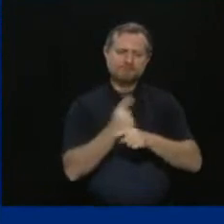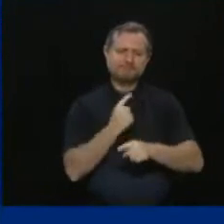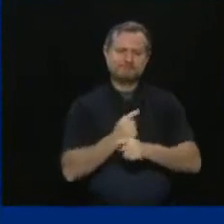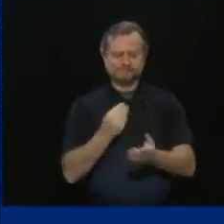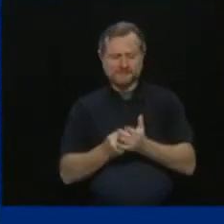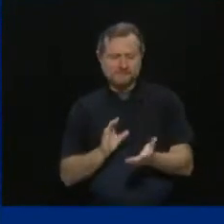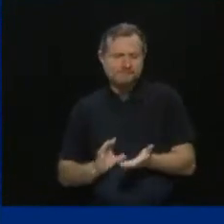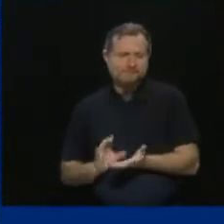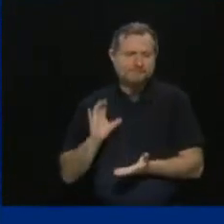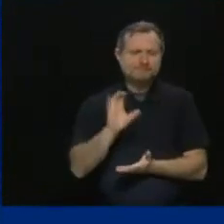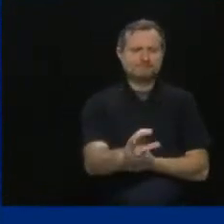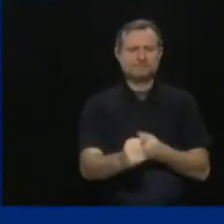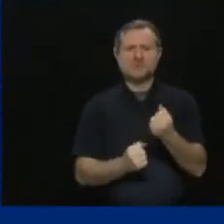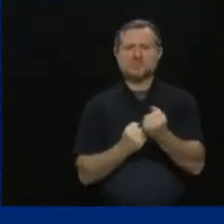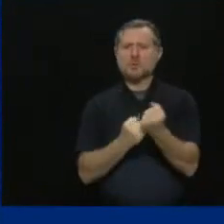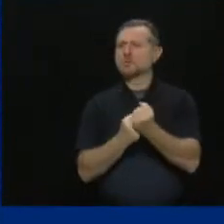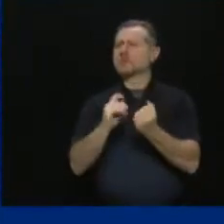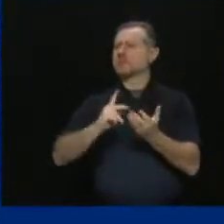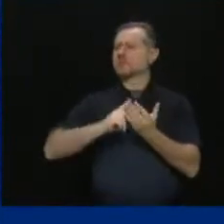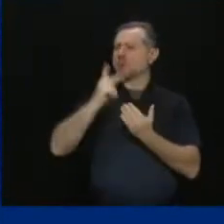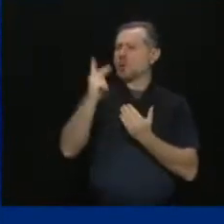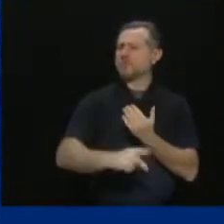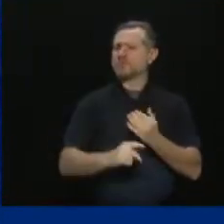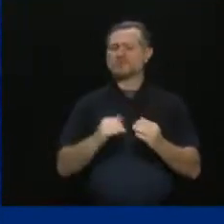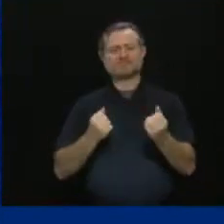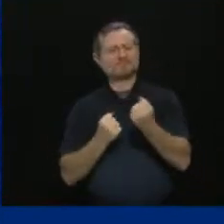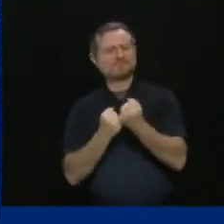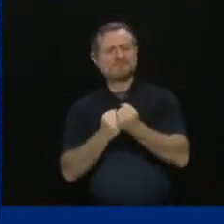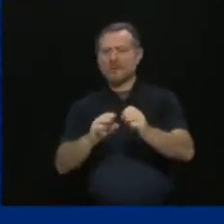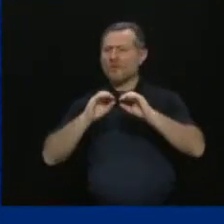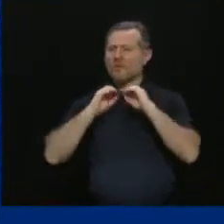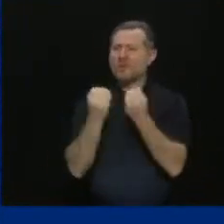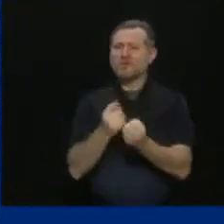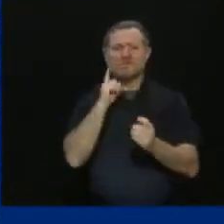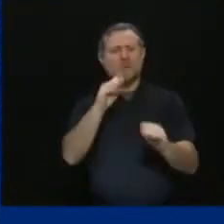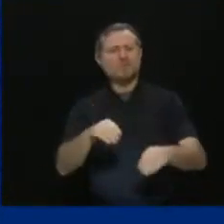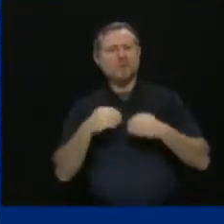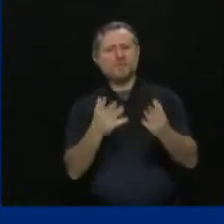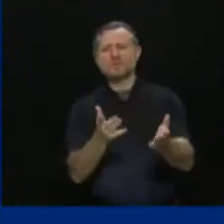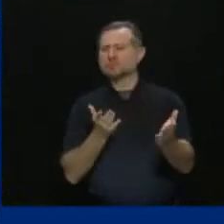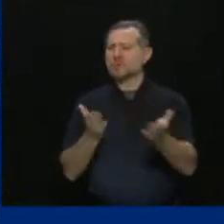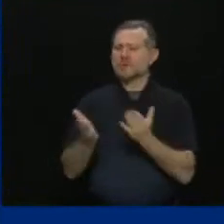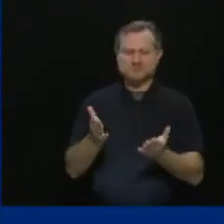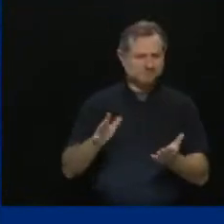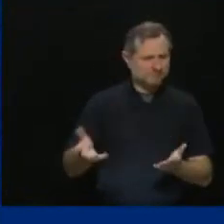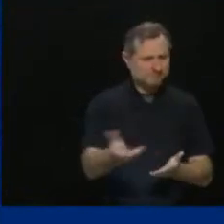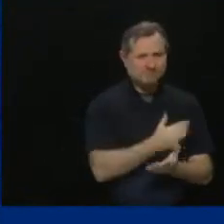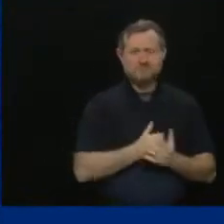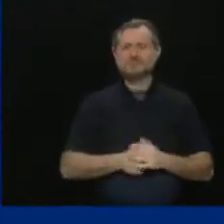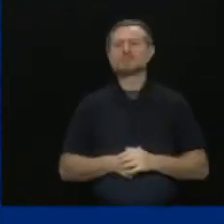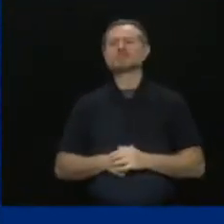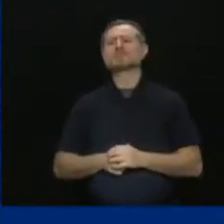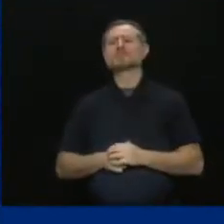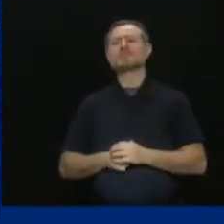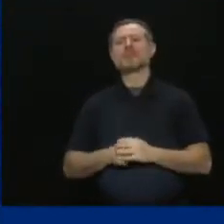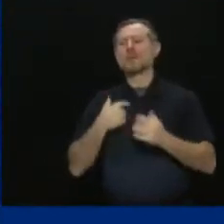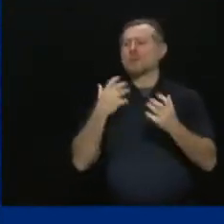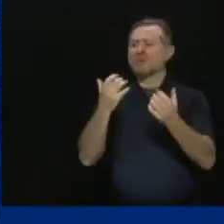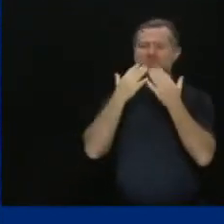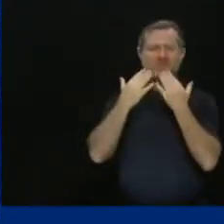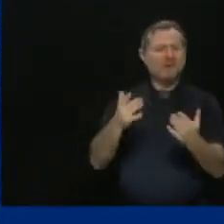supportive programs and the organizations that deliver them. I want to thank Governor Kathy Hochul